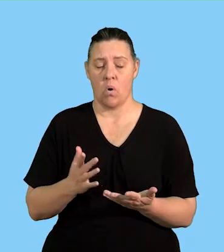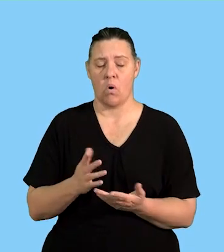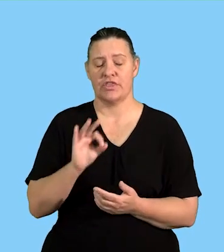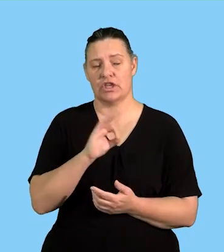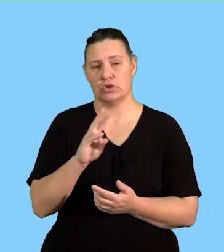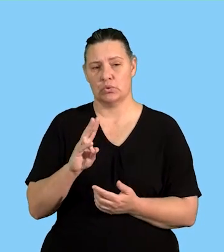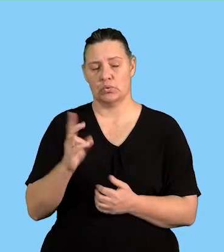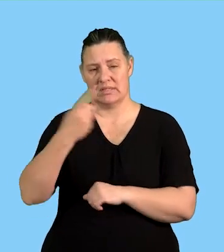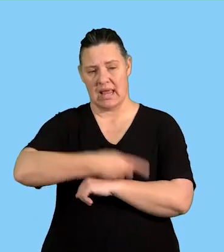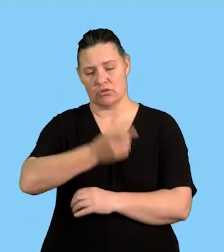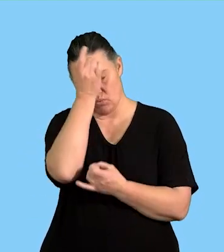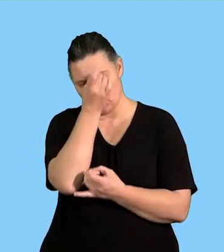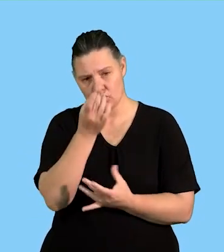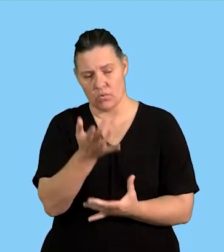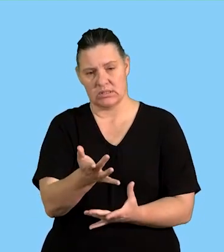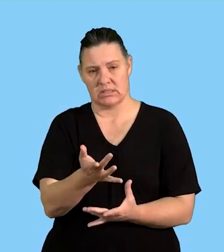notice